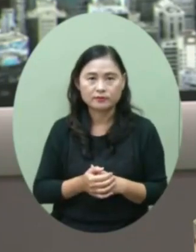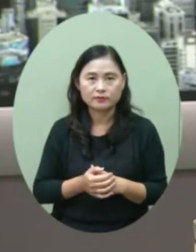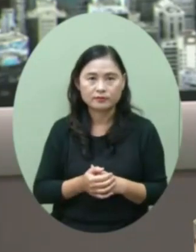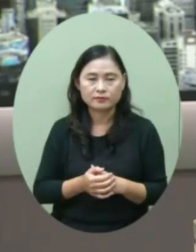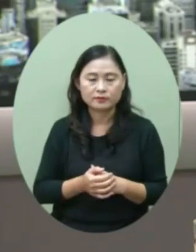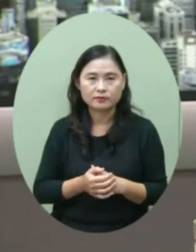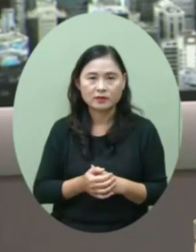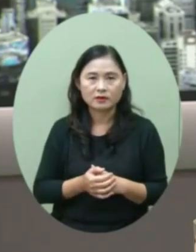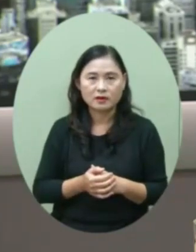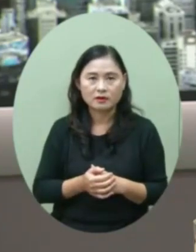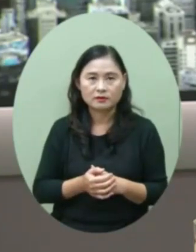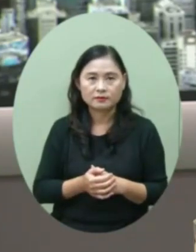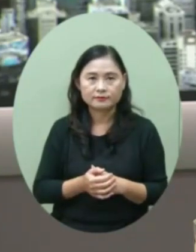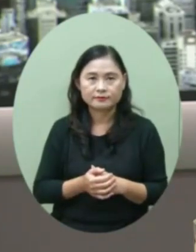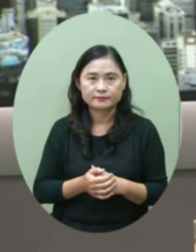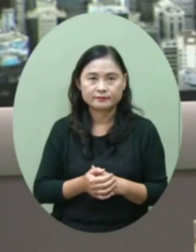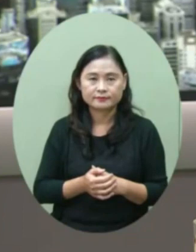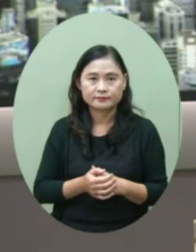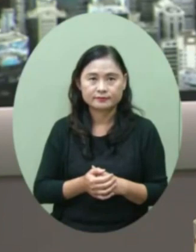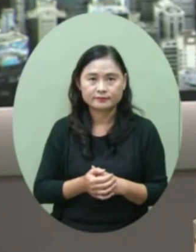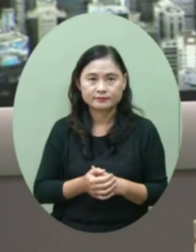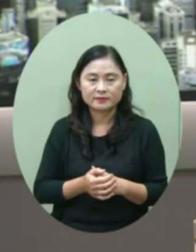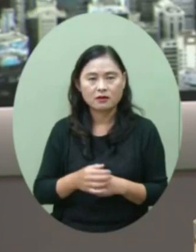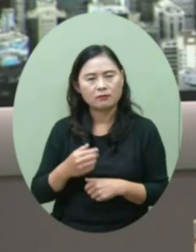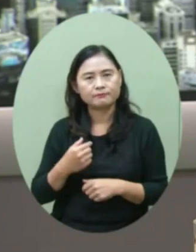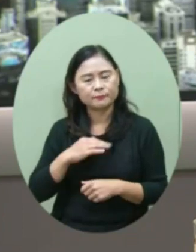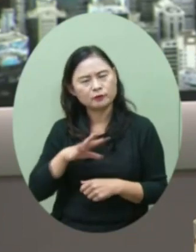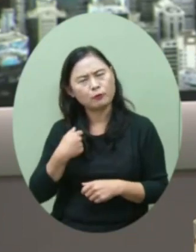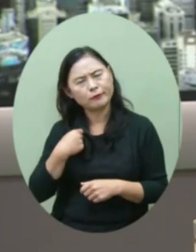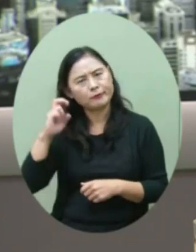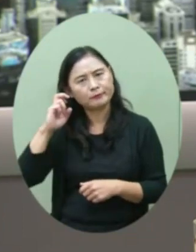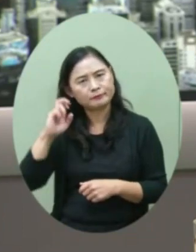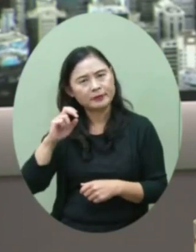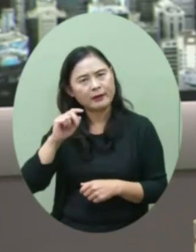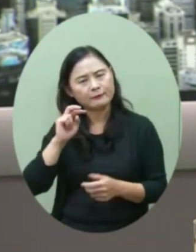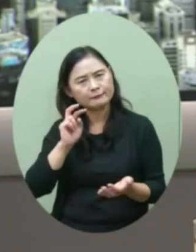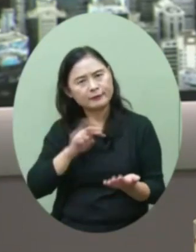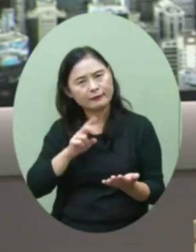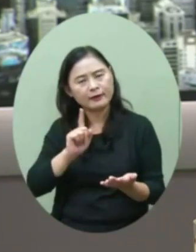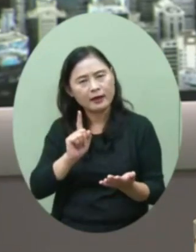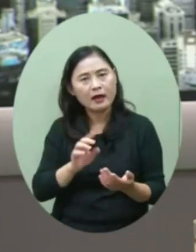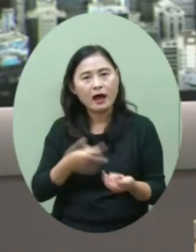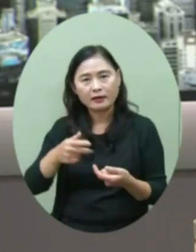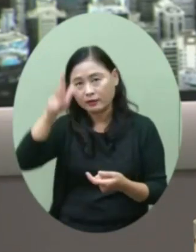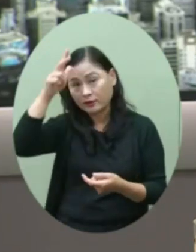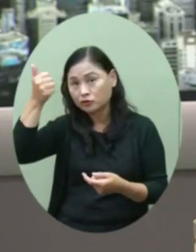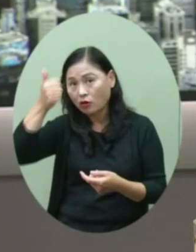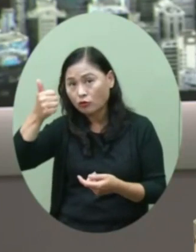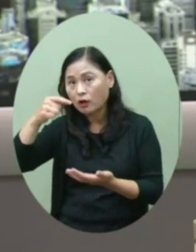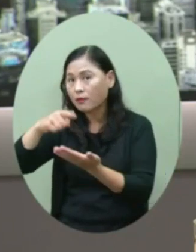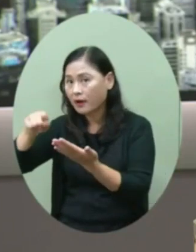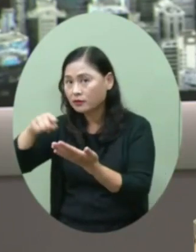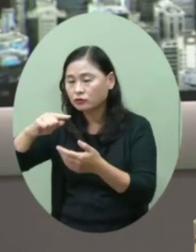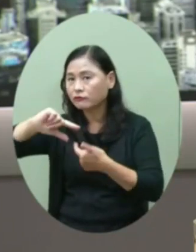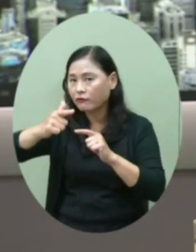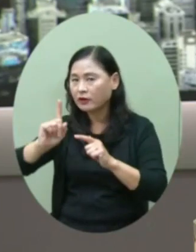looking at this method of executive authorization to satisfy those requirements. The